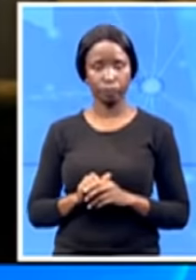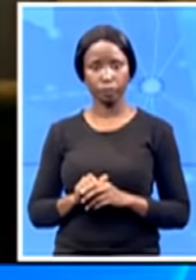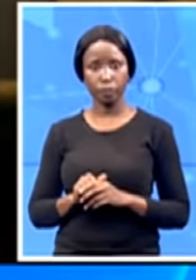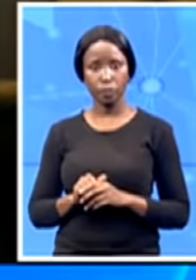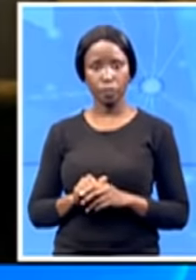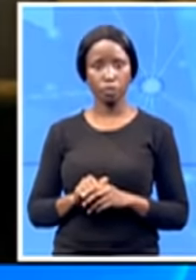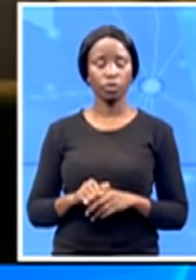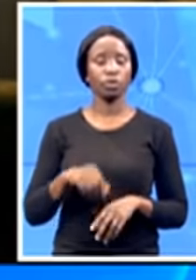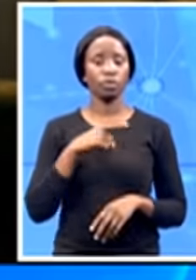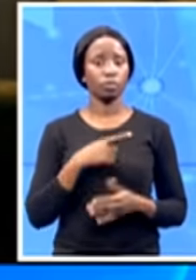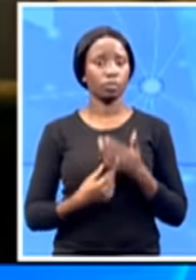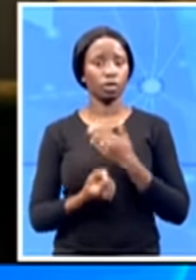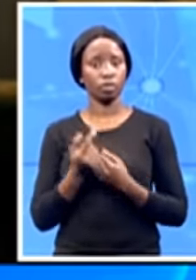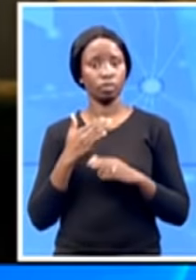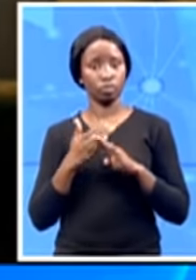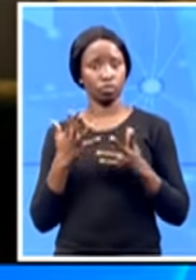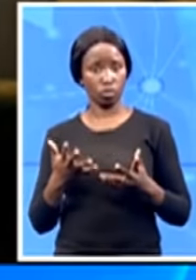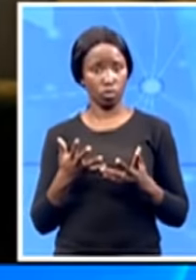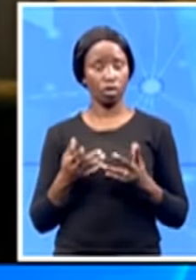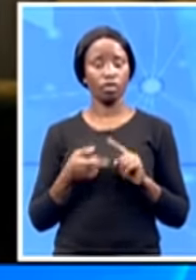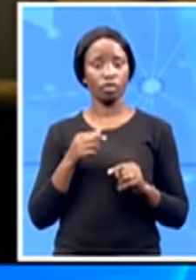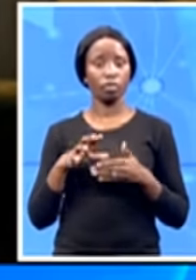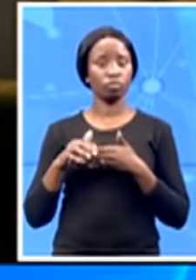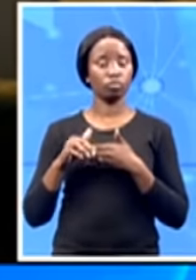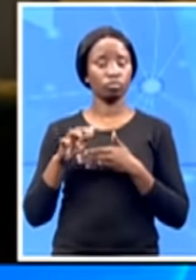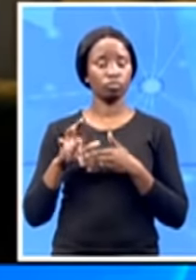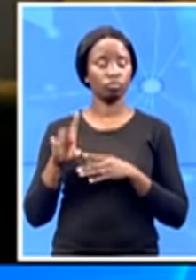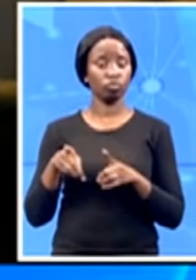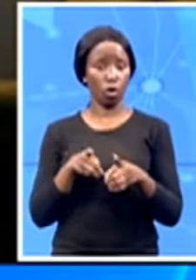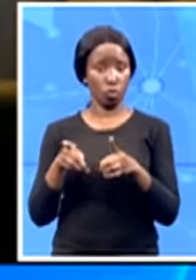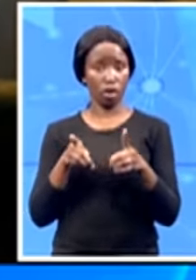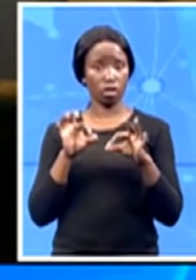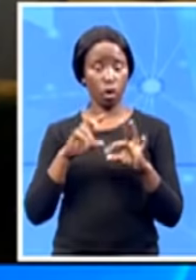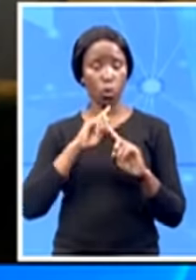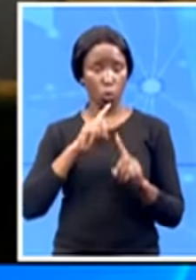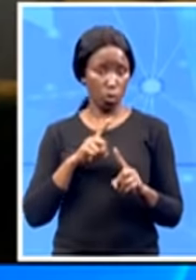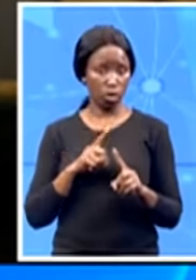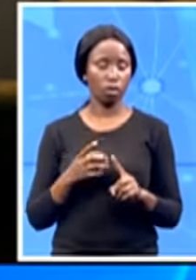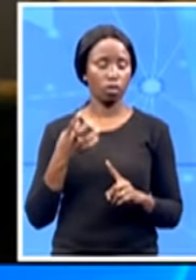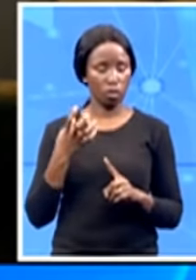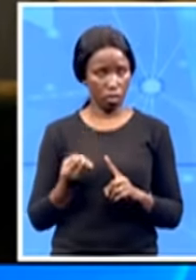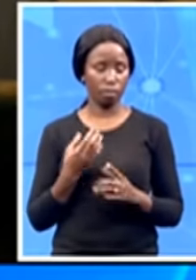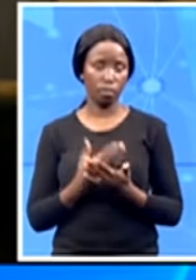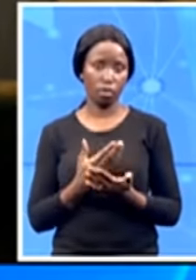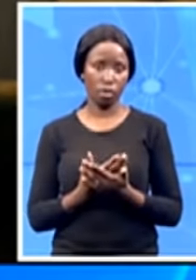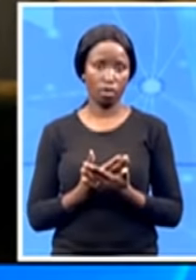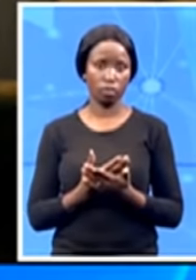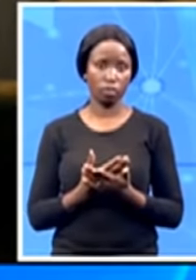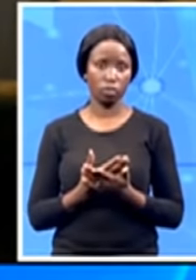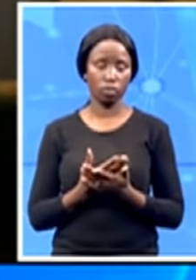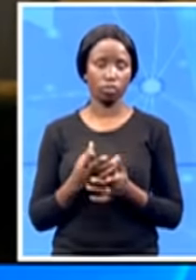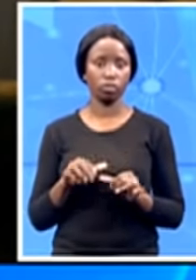a direct judicial order has the potential to precipitate a constitutional